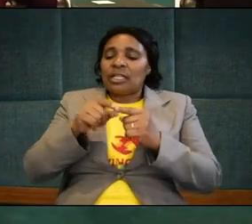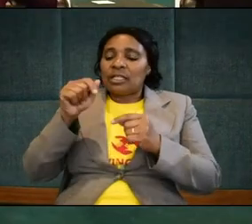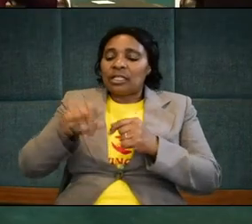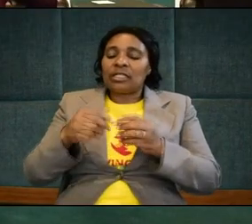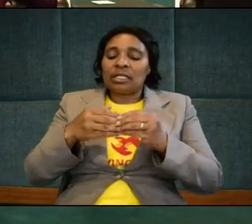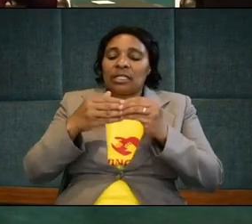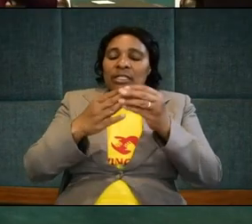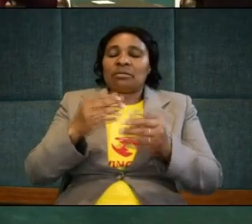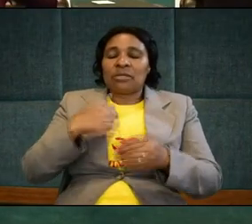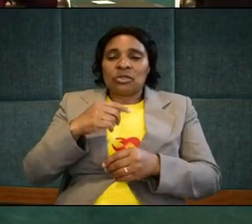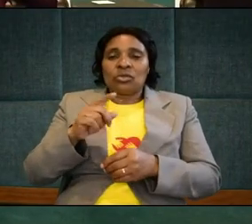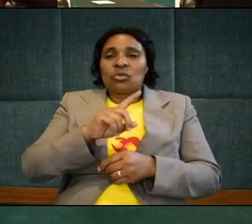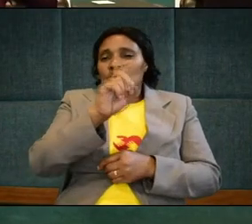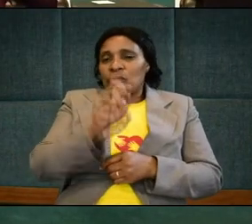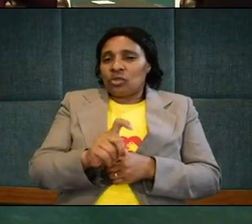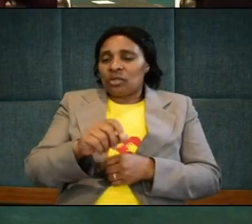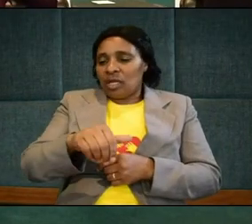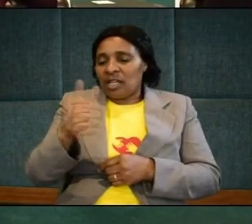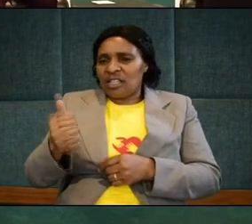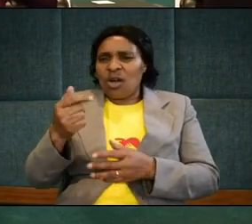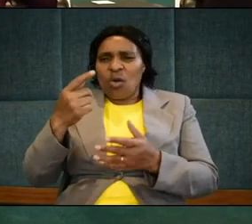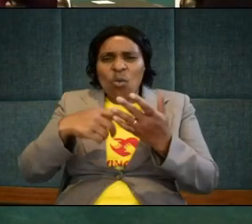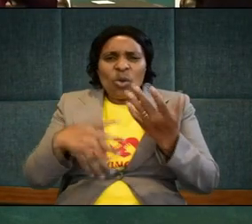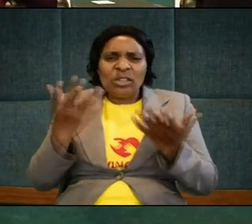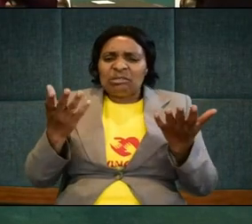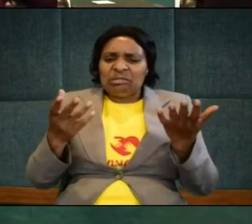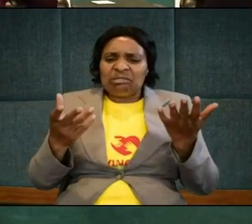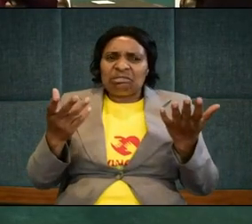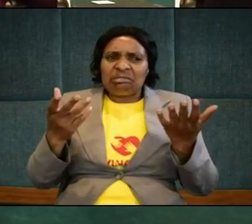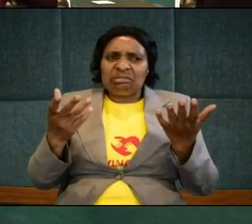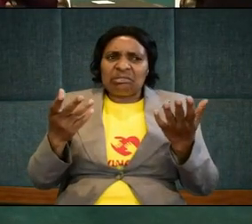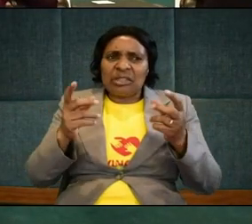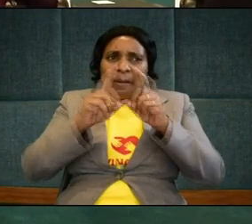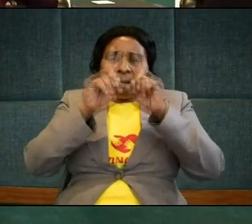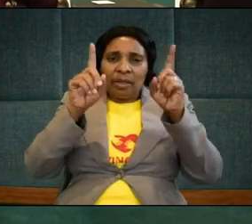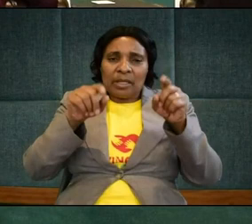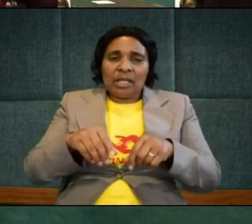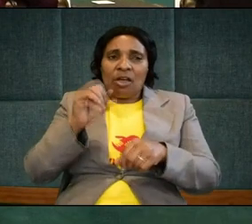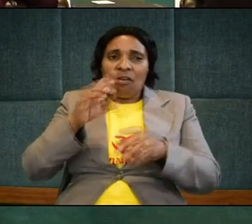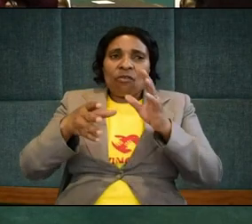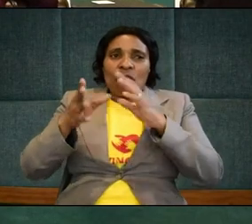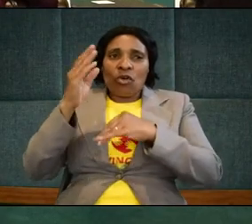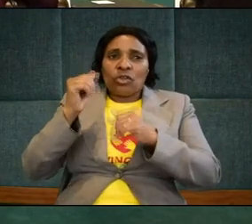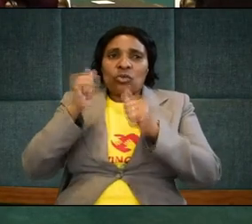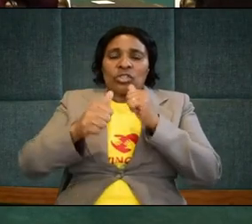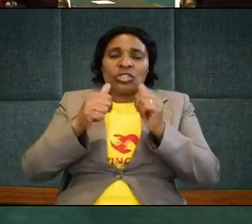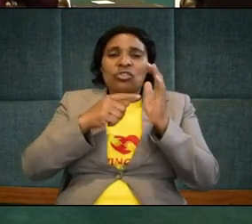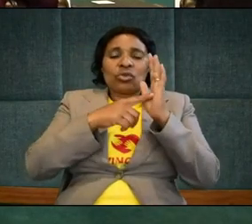leads me to the next question. So what picture of God do we see revealed in this story?